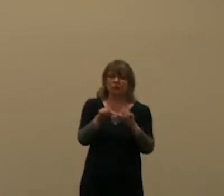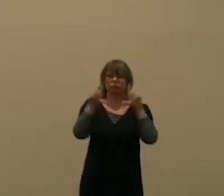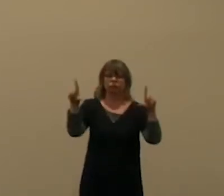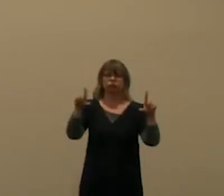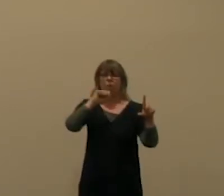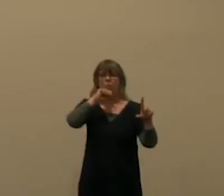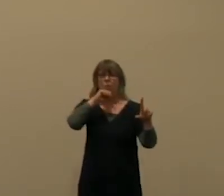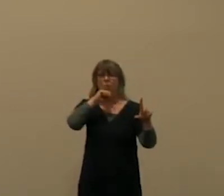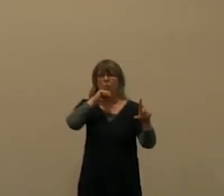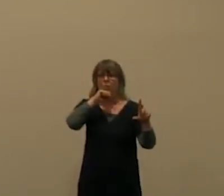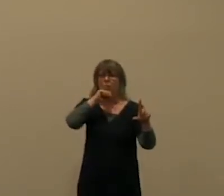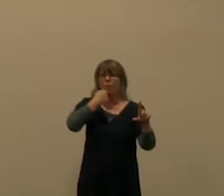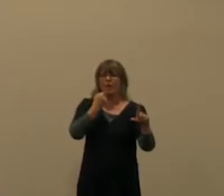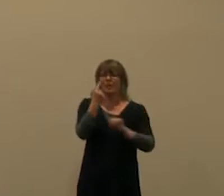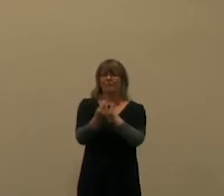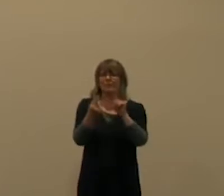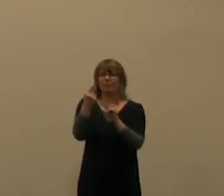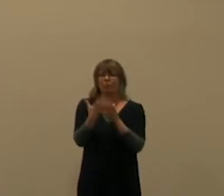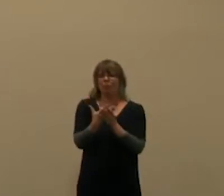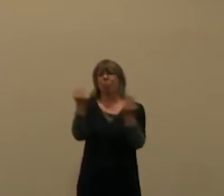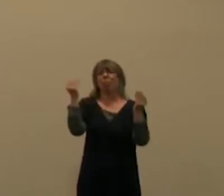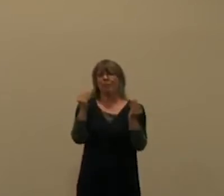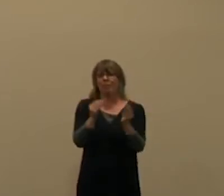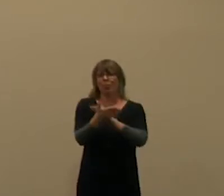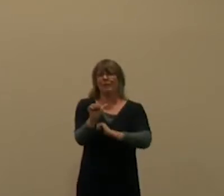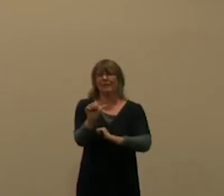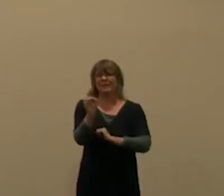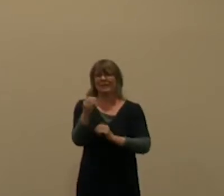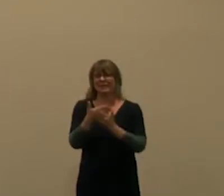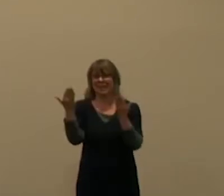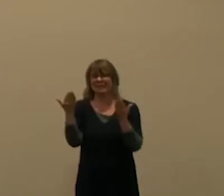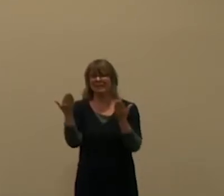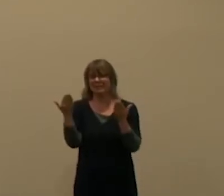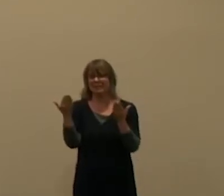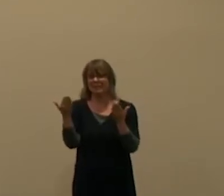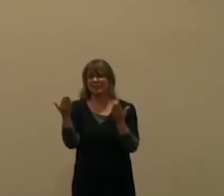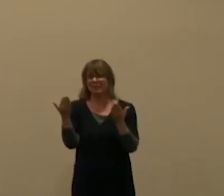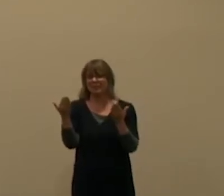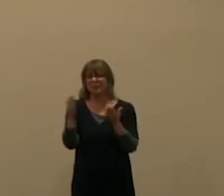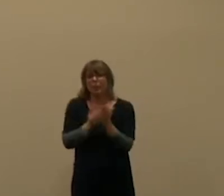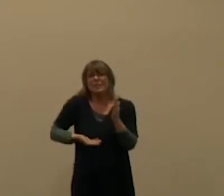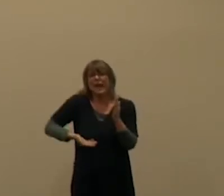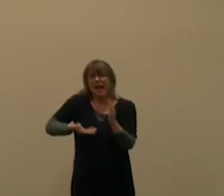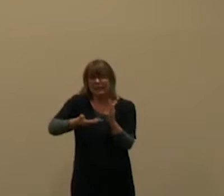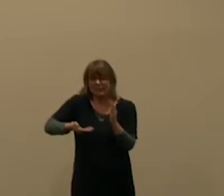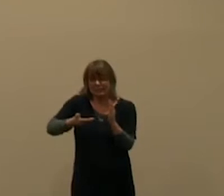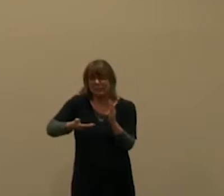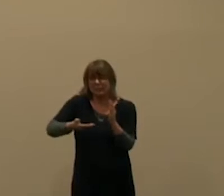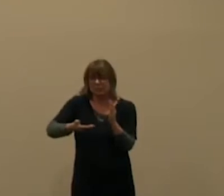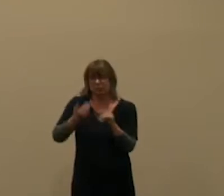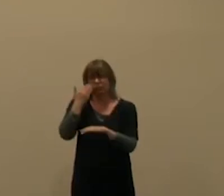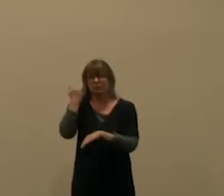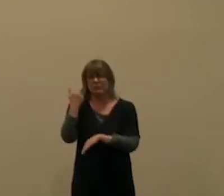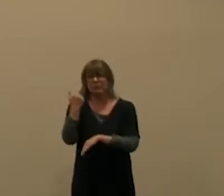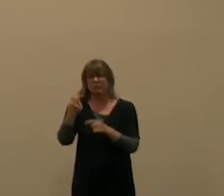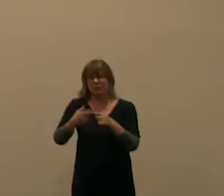meeting will self-destruct in 60 days. So that is something that was added a few months ago,